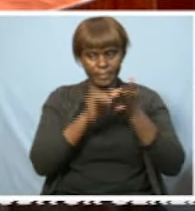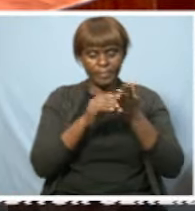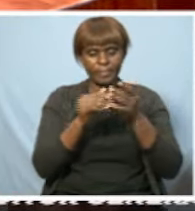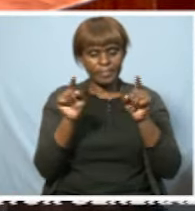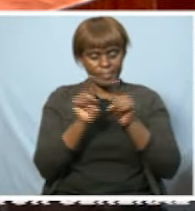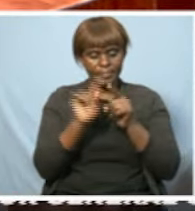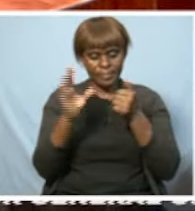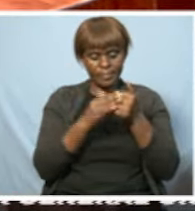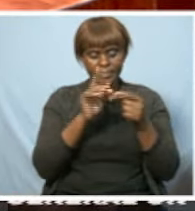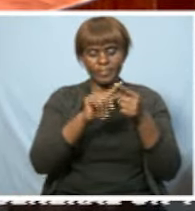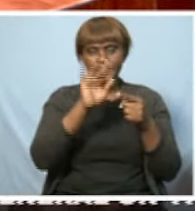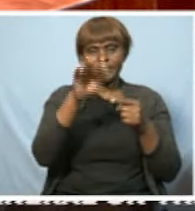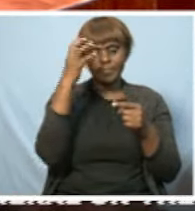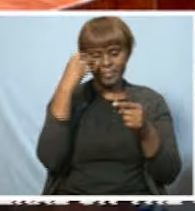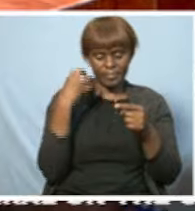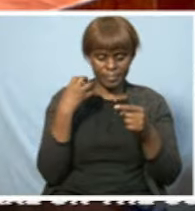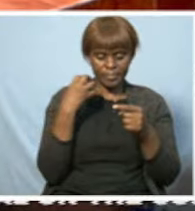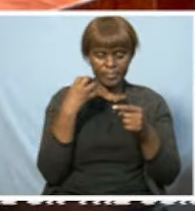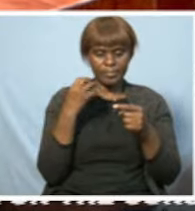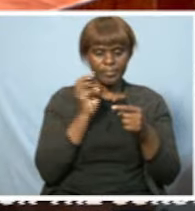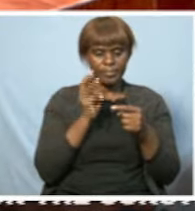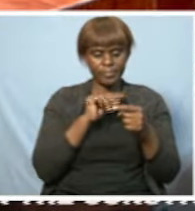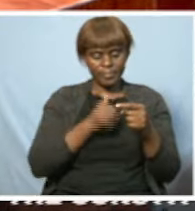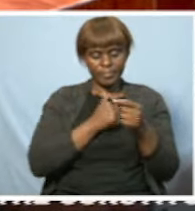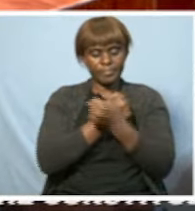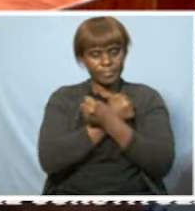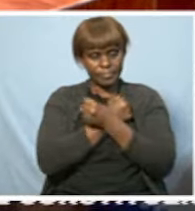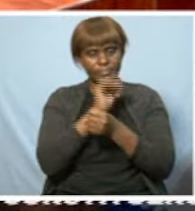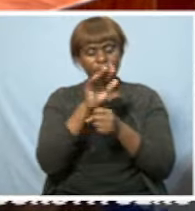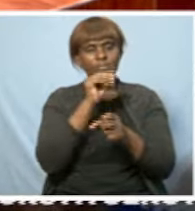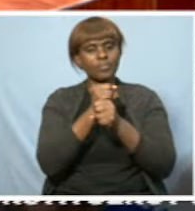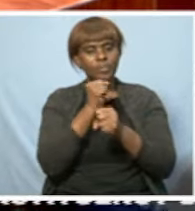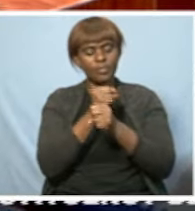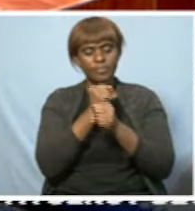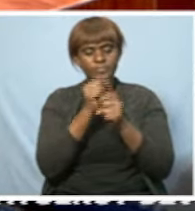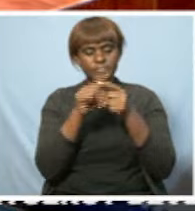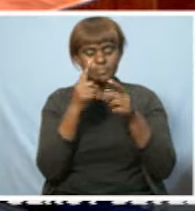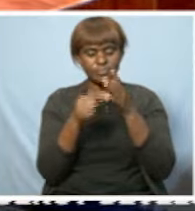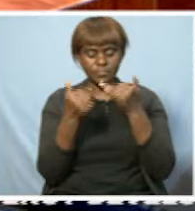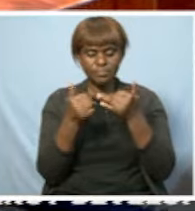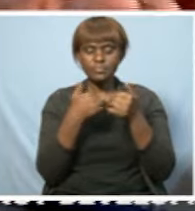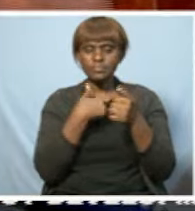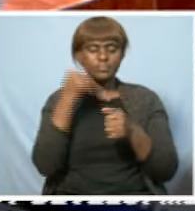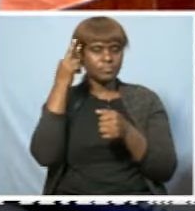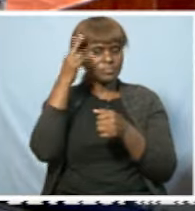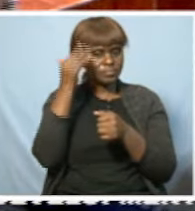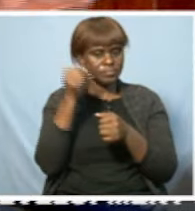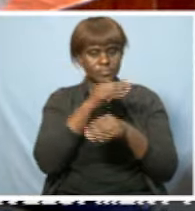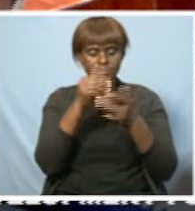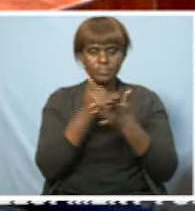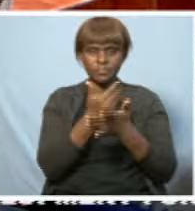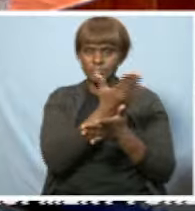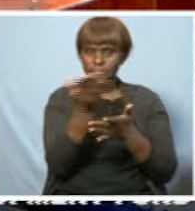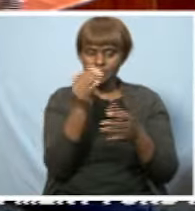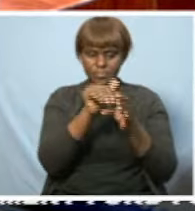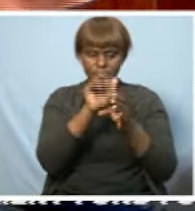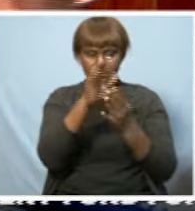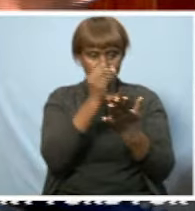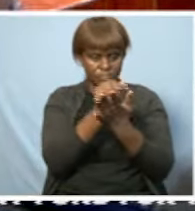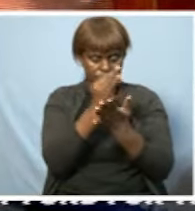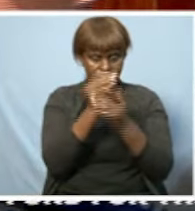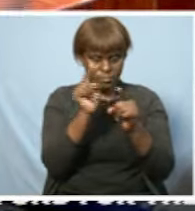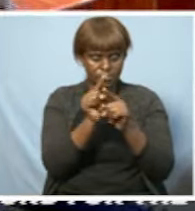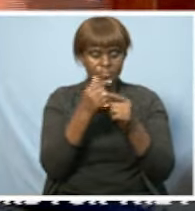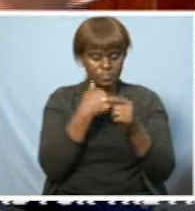back to your office. We love the efficiency. However, there's a reason why all of you are in your offices. There's a